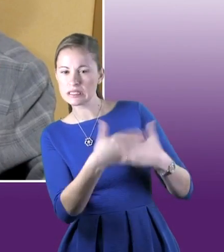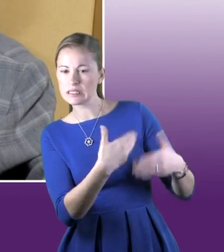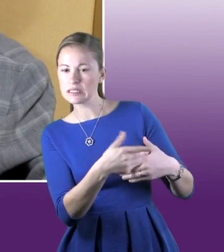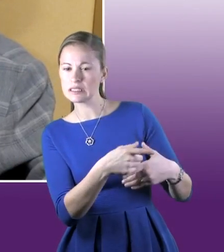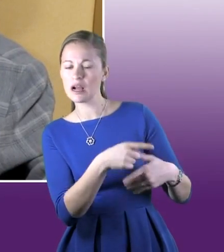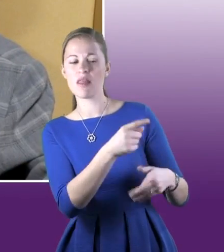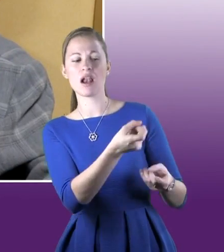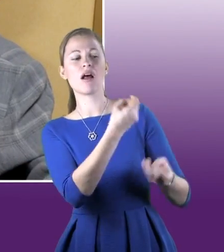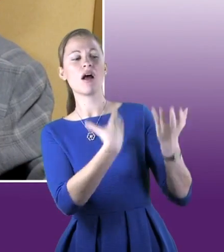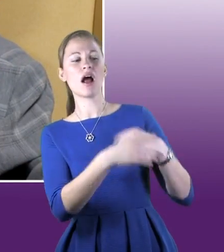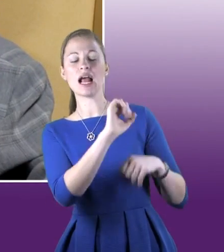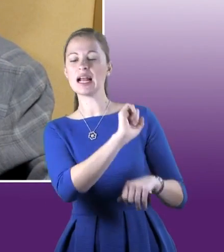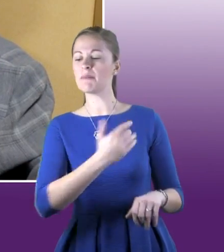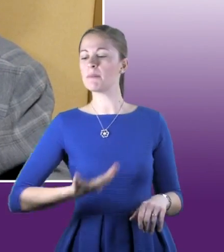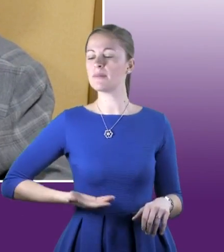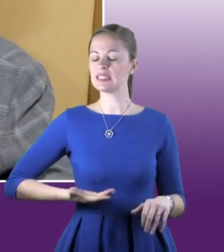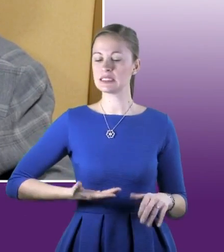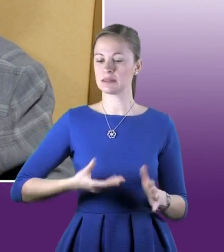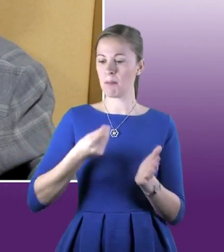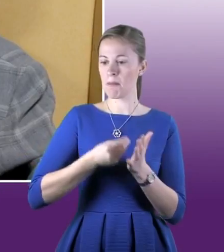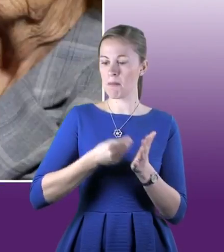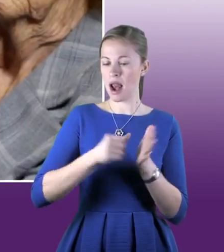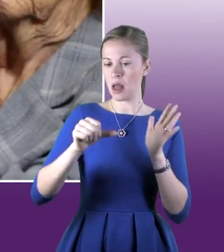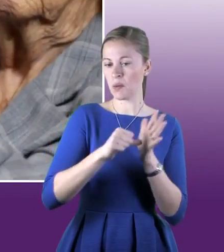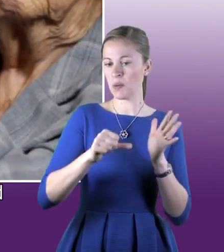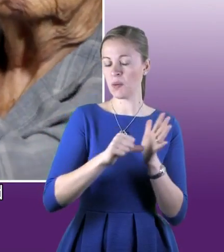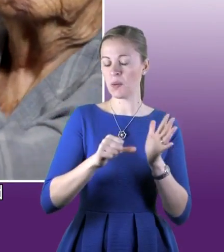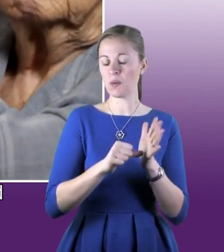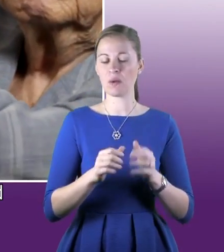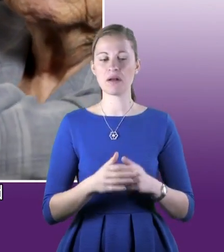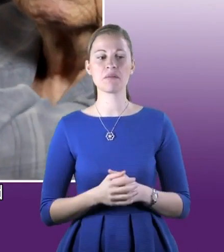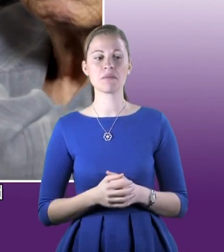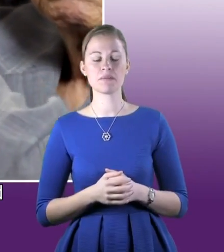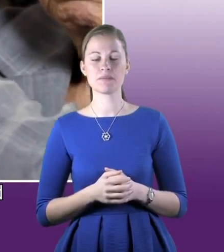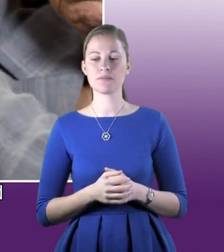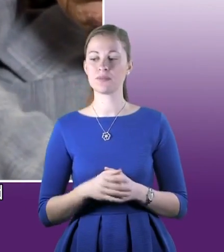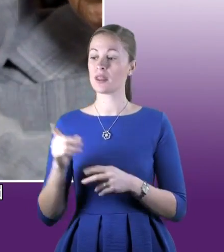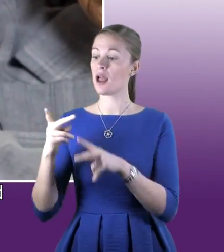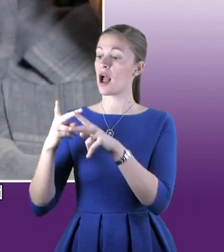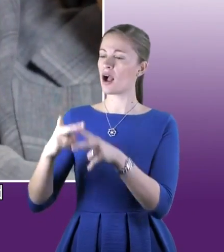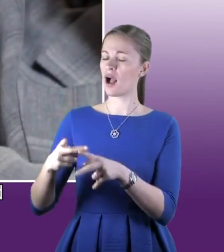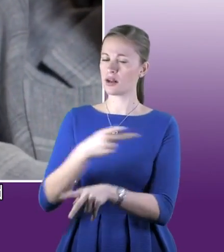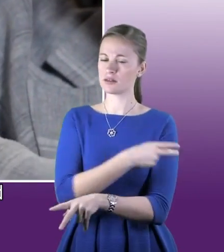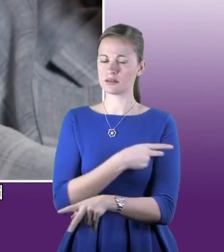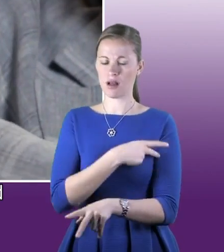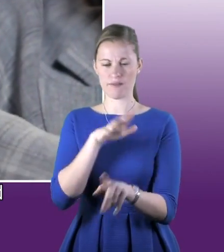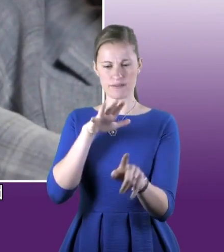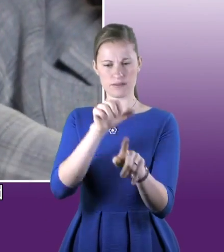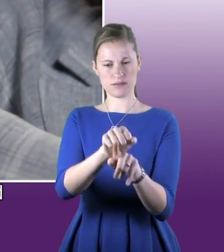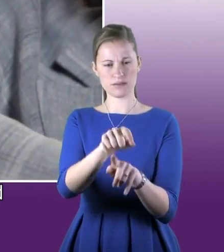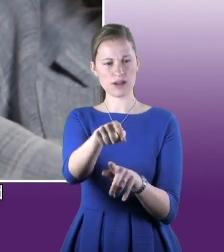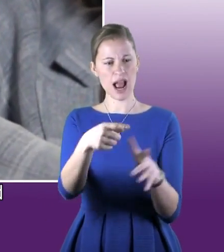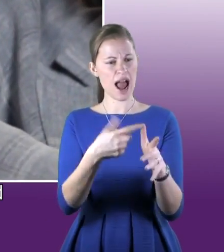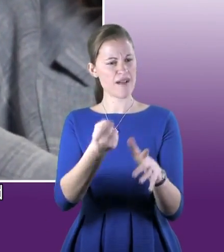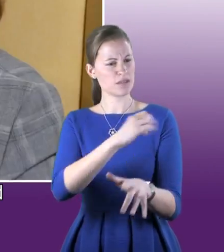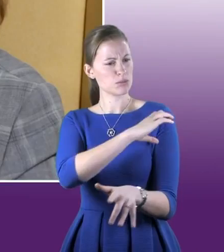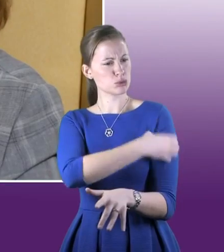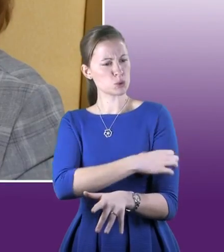about how his business is having cash flow problems. The care home staff noticed some unexplained bruising on Annie's